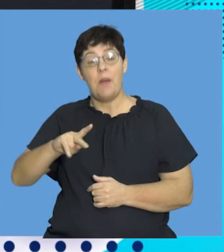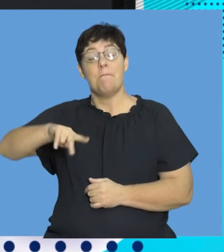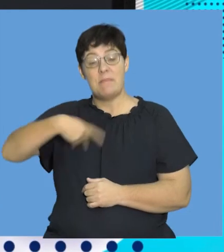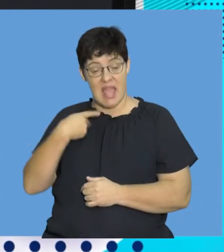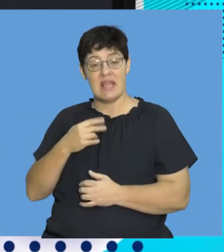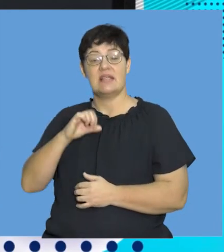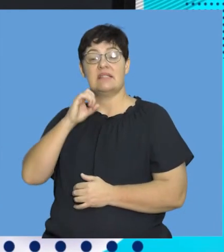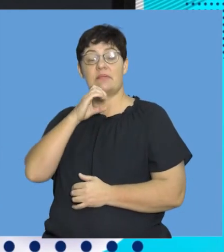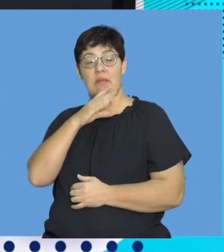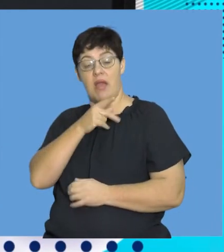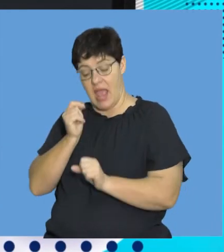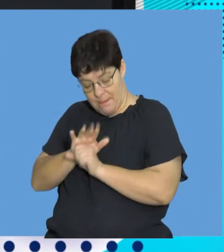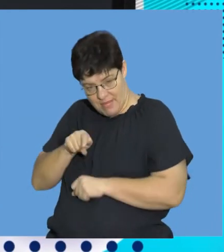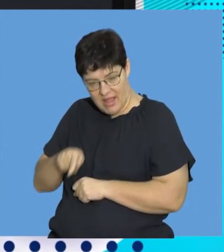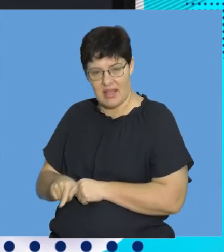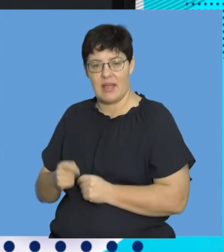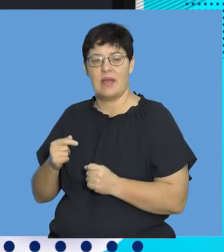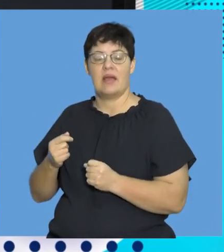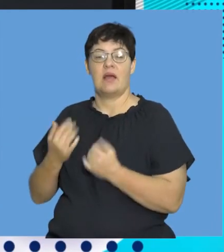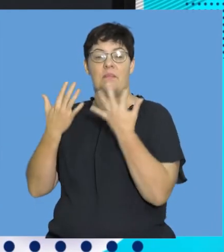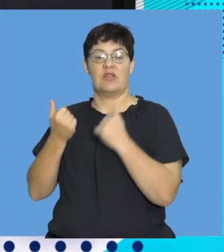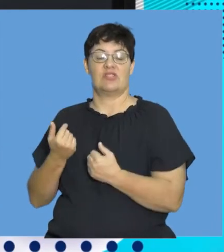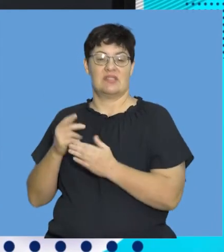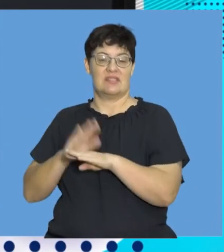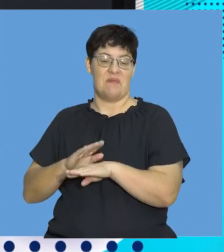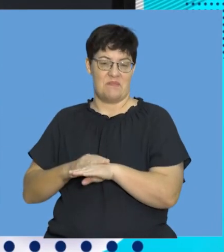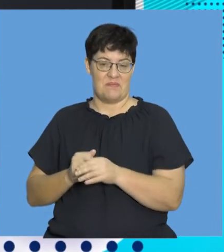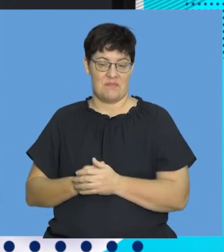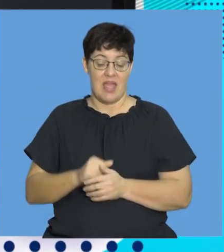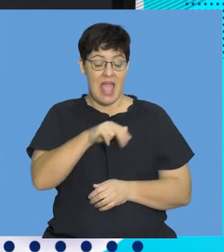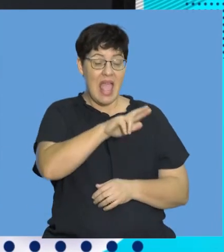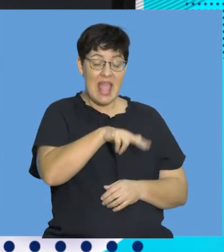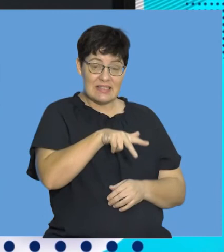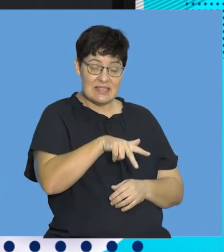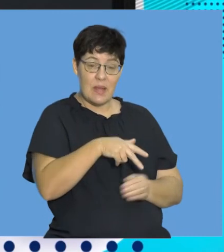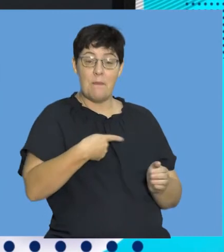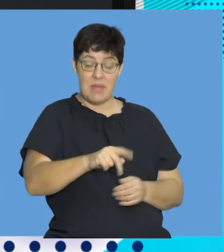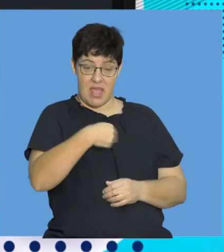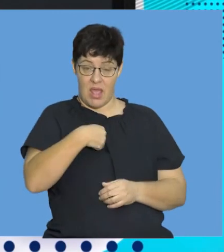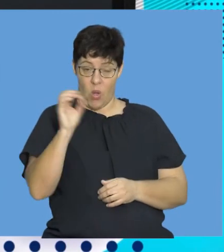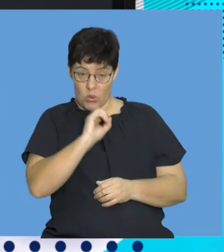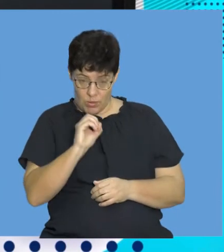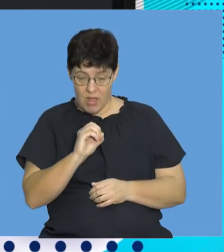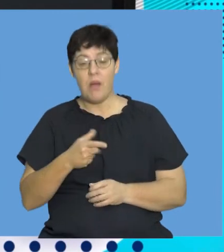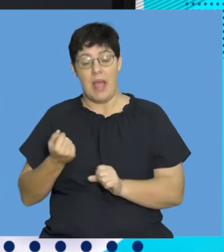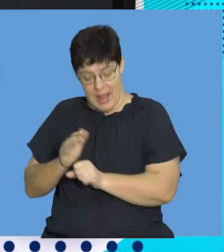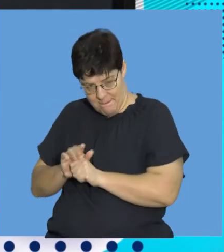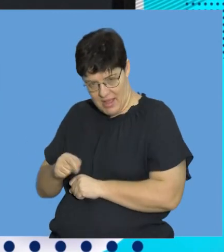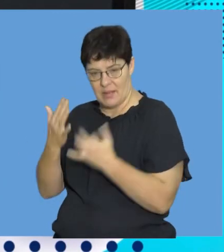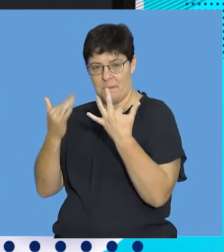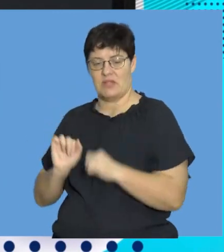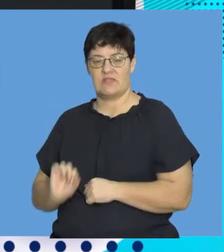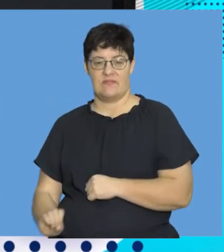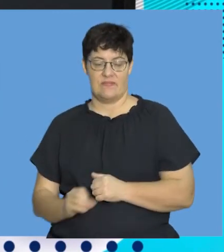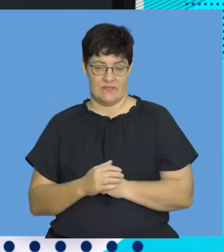September is going to impact on my budget period. The 18% that will pay me in October is going to impact on my budget